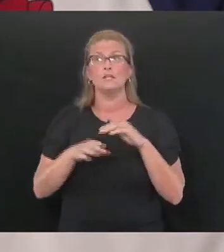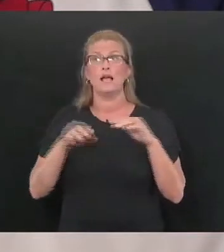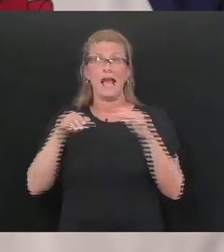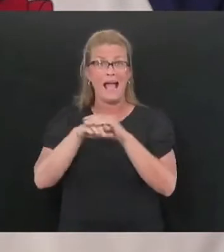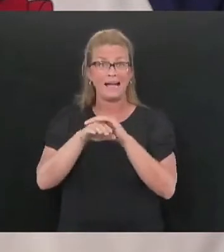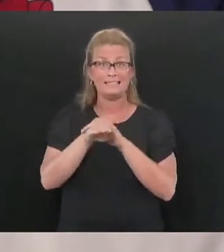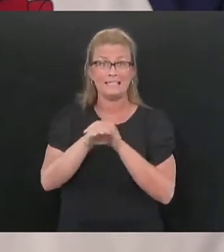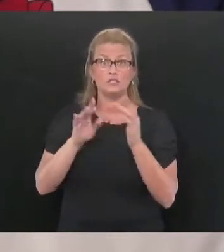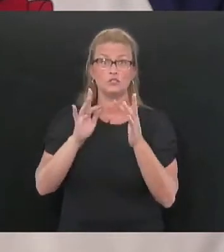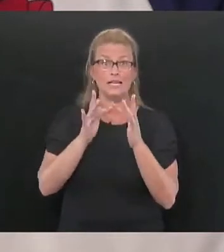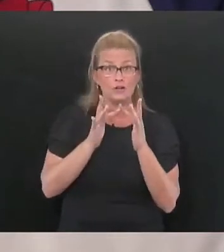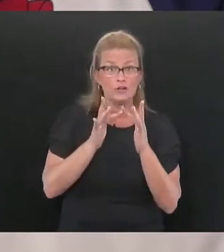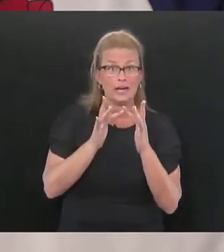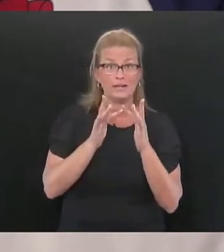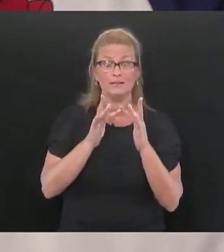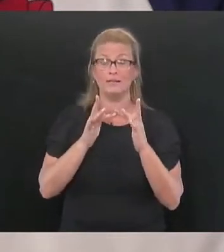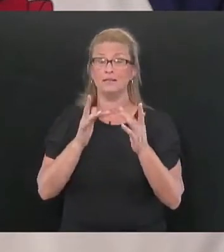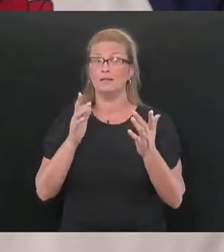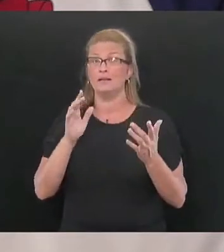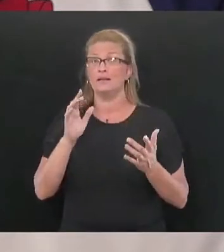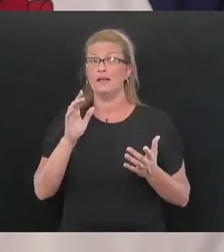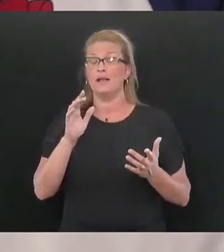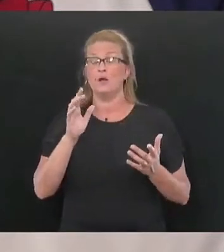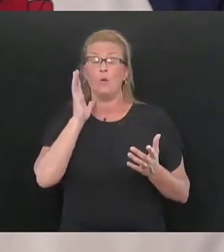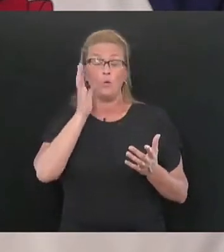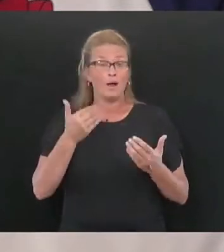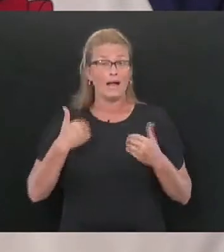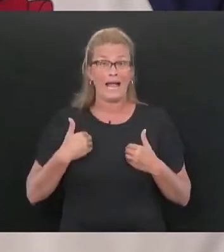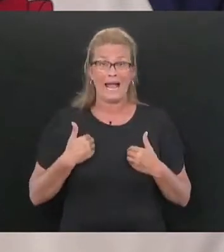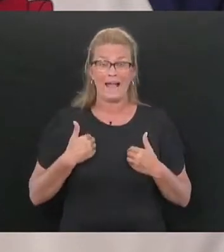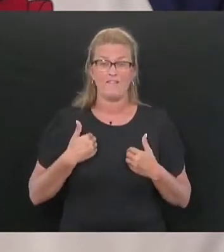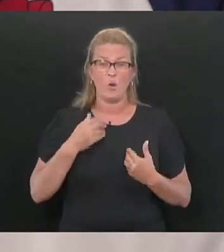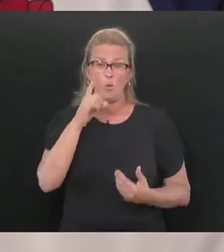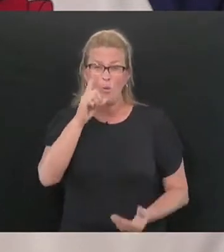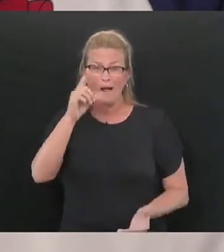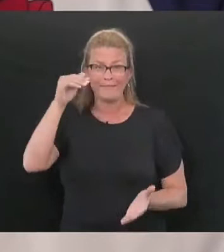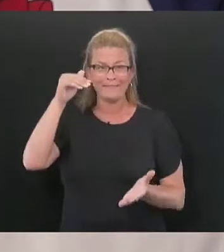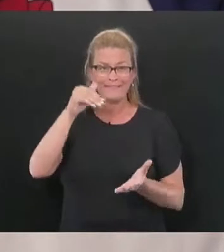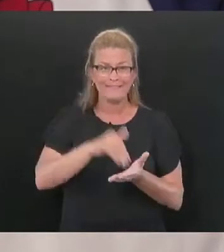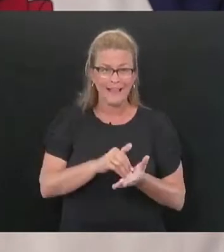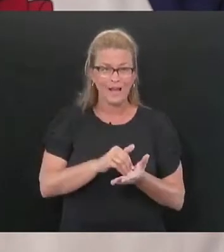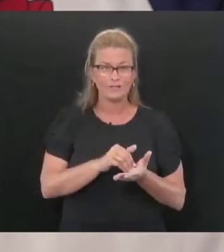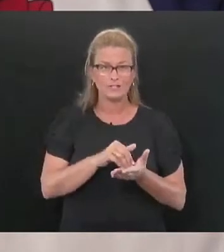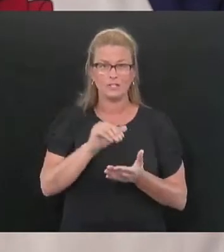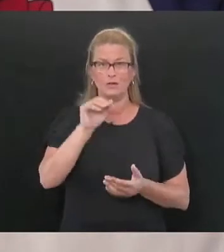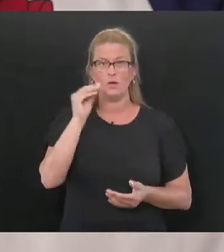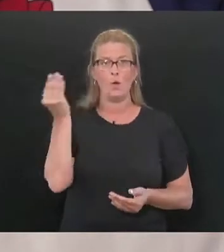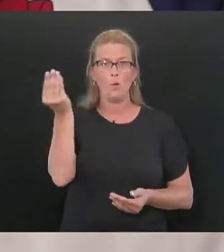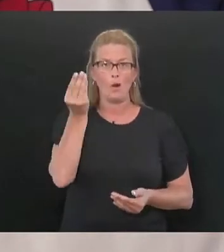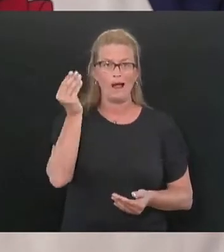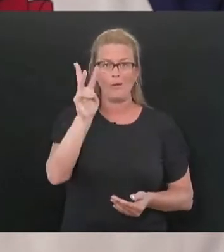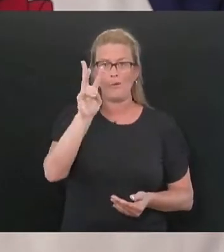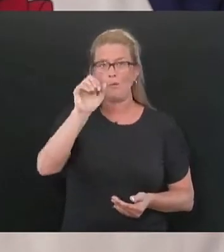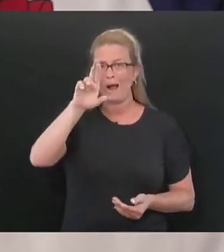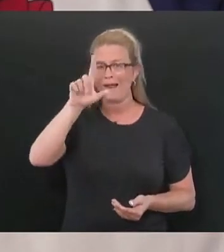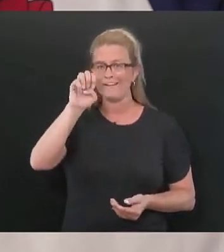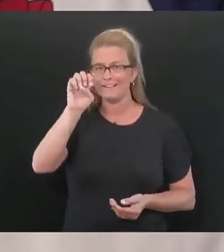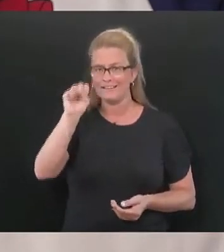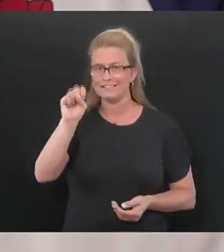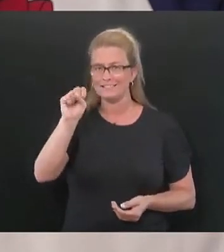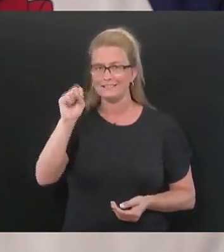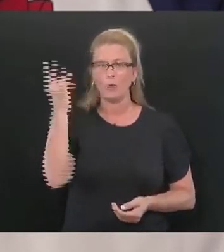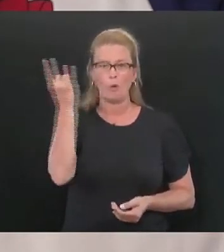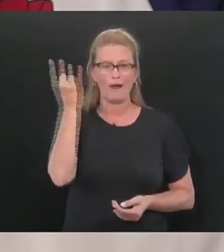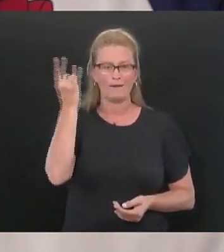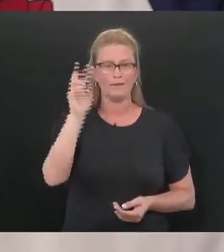our broadband. There's going to be 1,000 wireless locations in